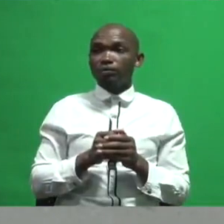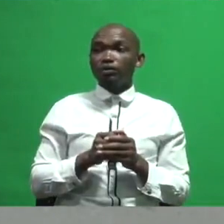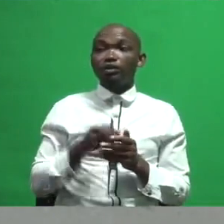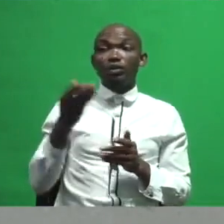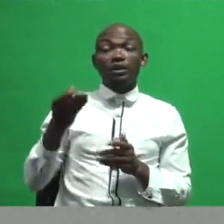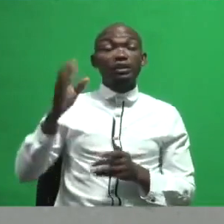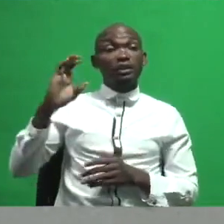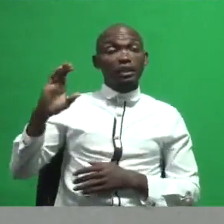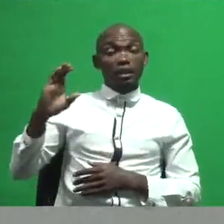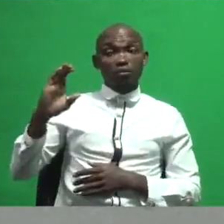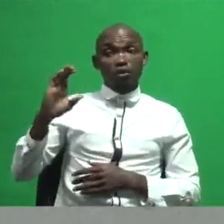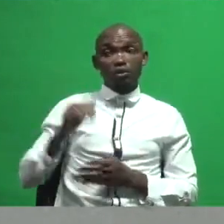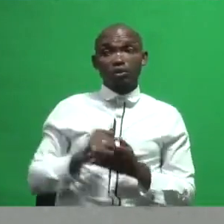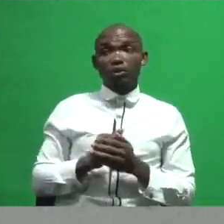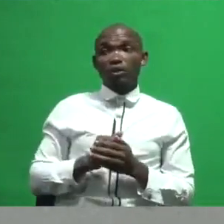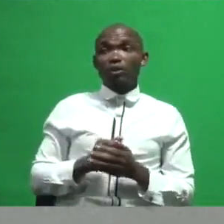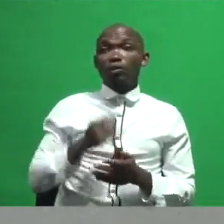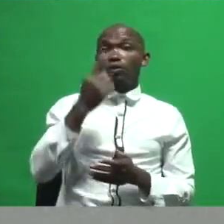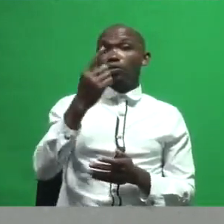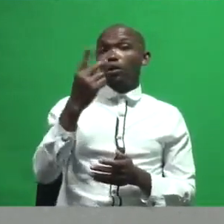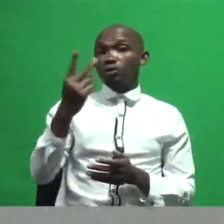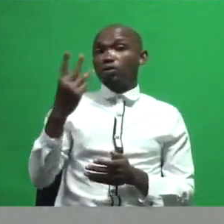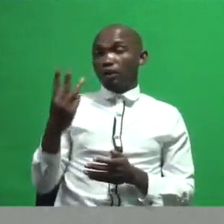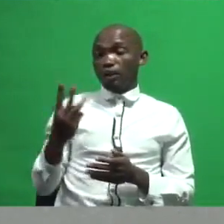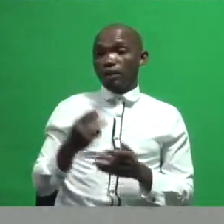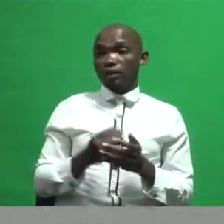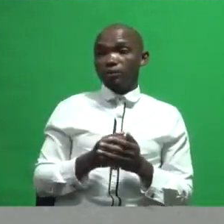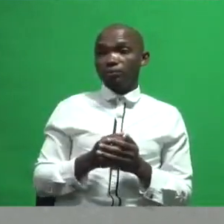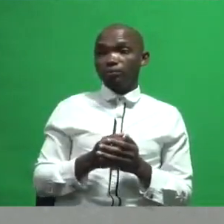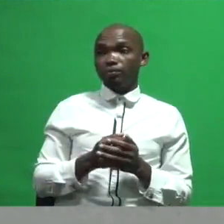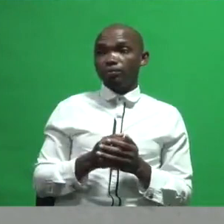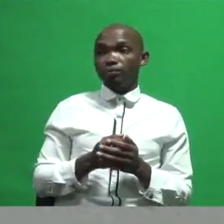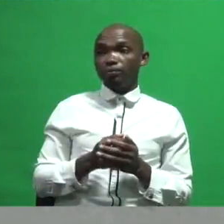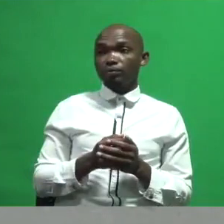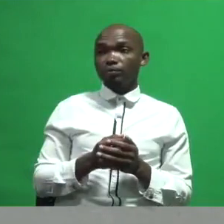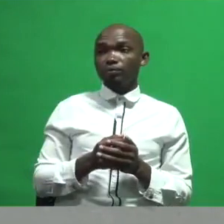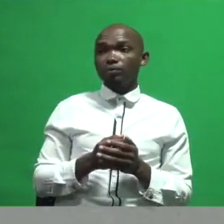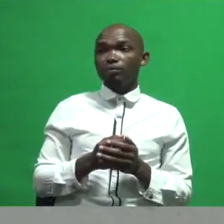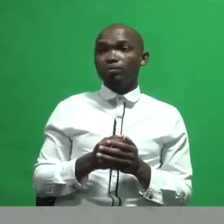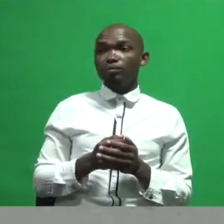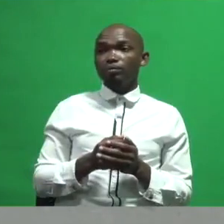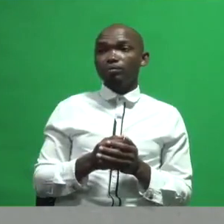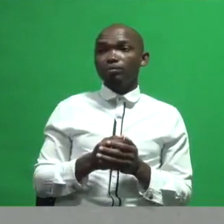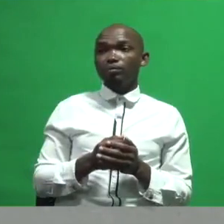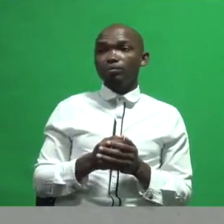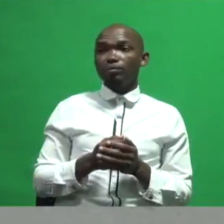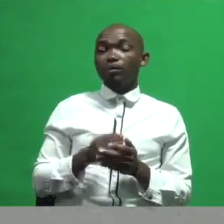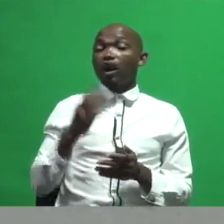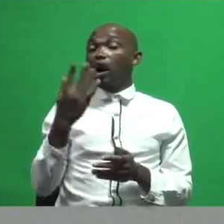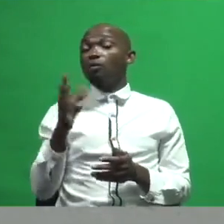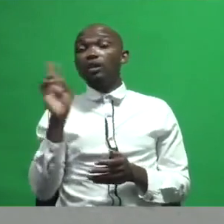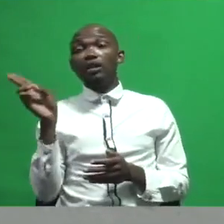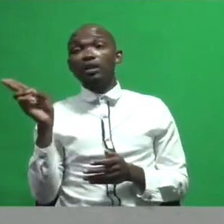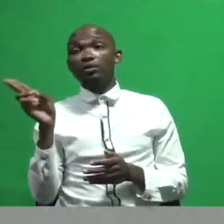This is the carbon with 1, 2, 3. This one, carbon, is this one. With